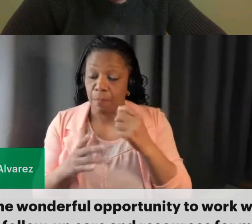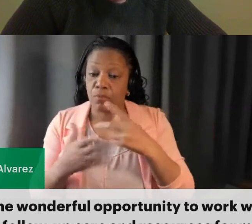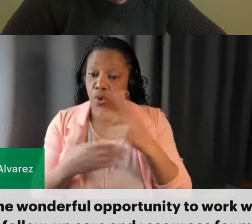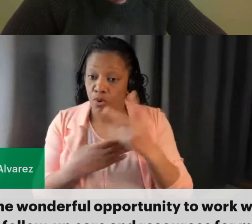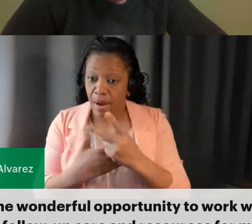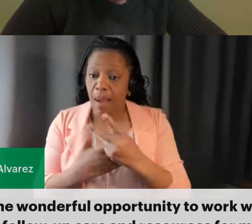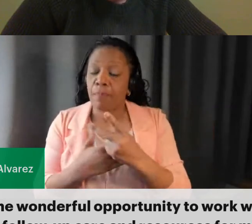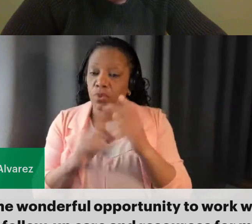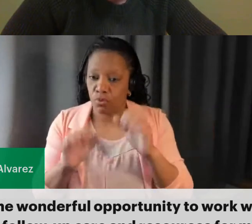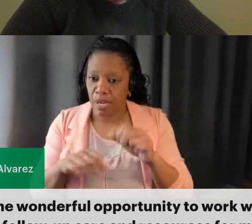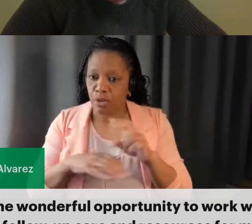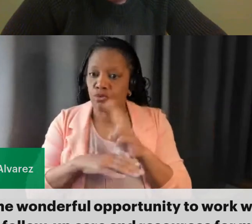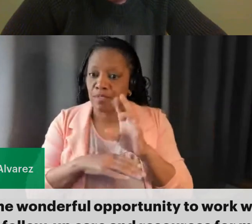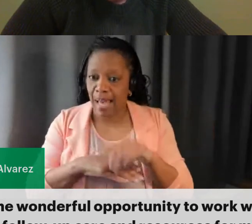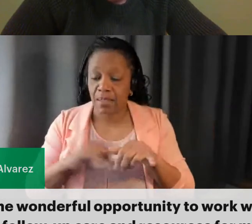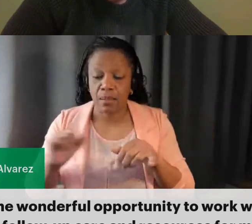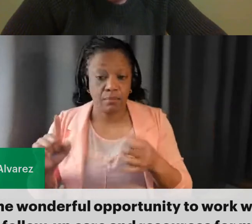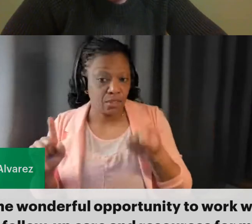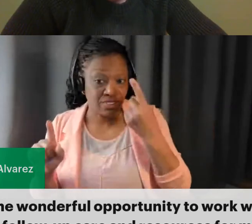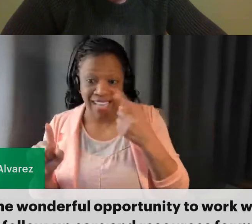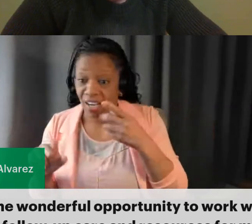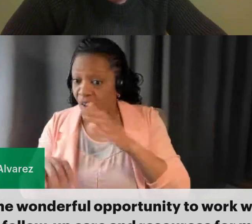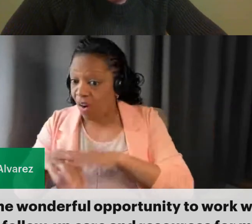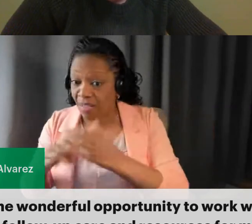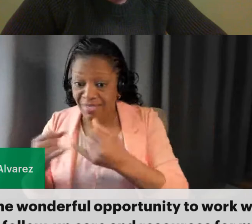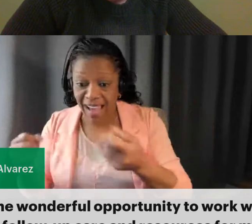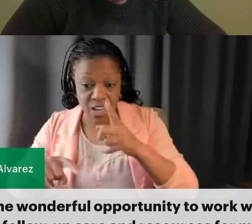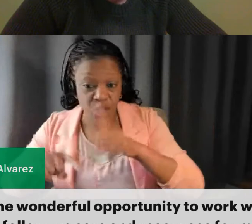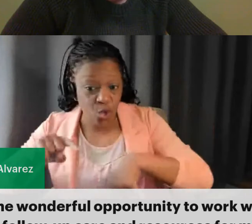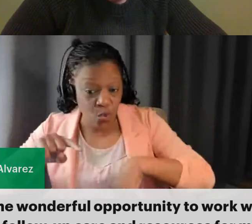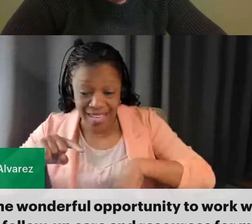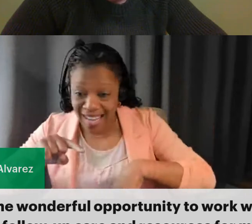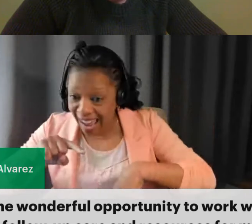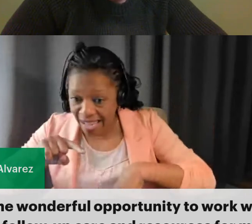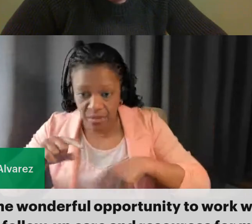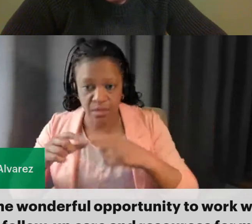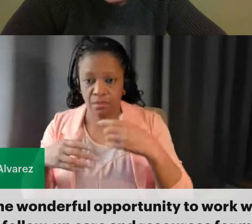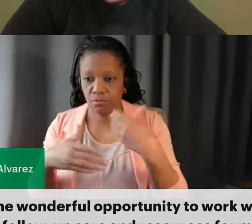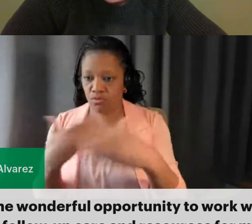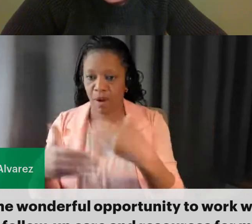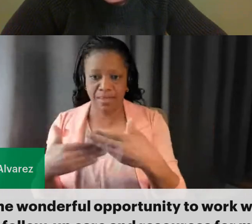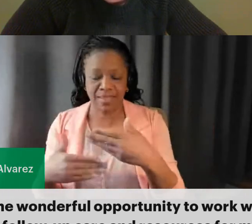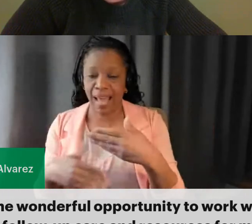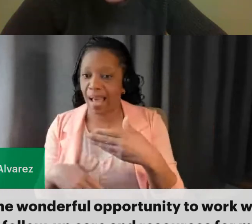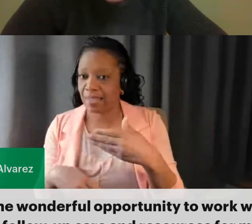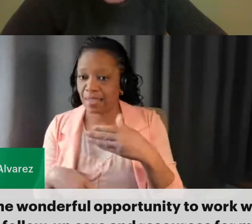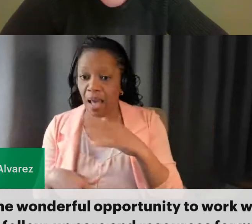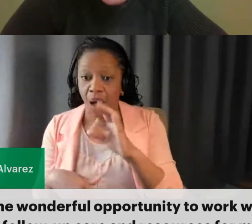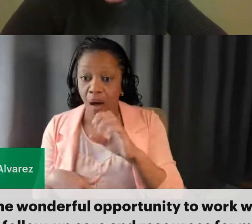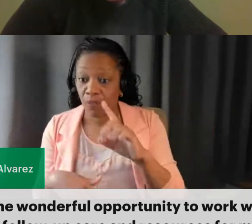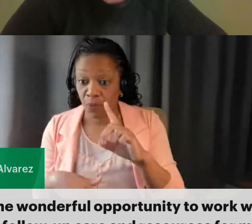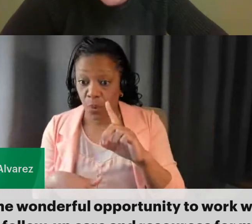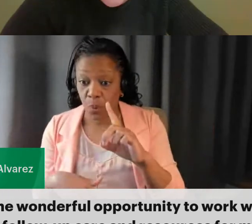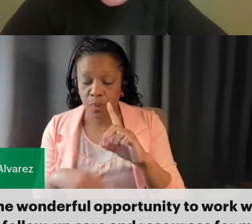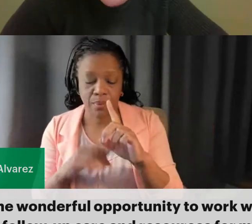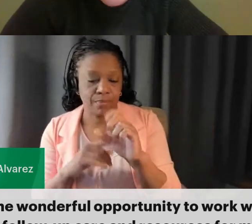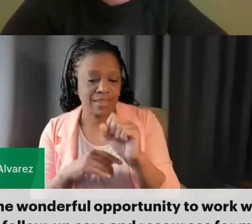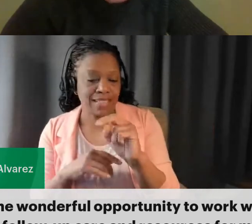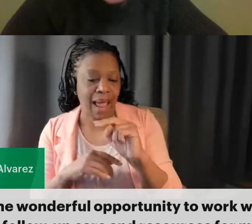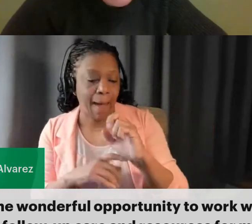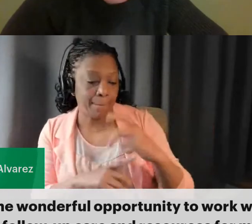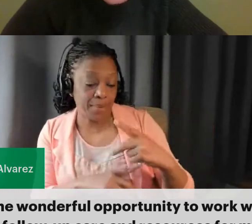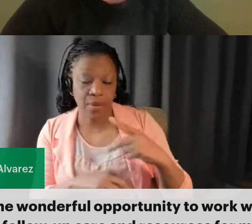you cannot process link online if you're a farmer's market. So folks like Walmart can, Sam's Club